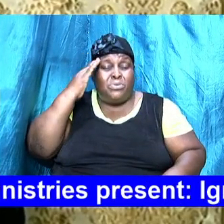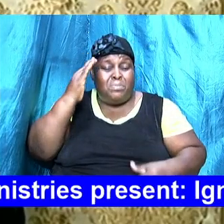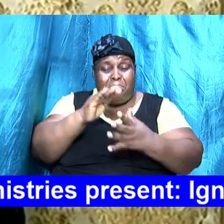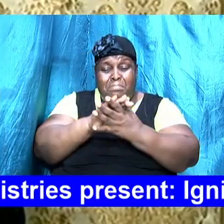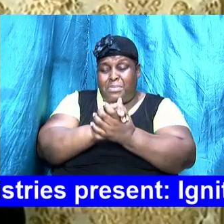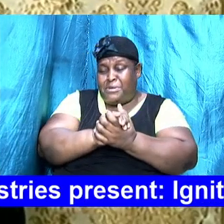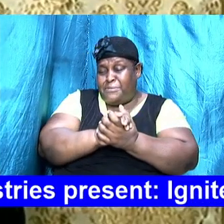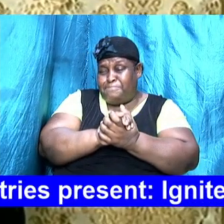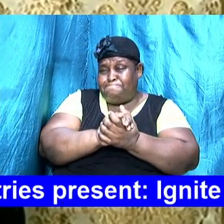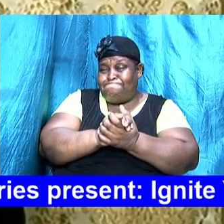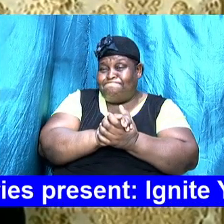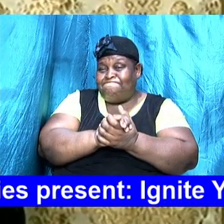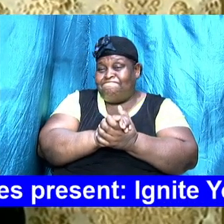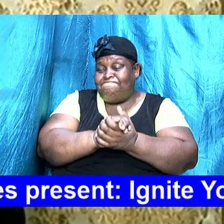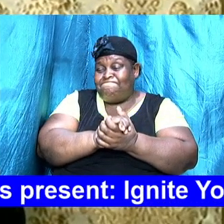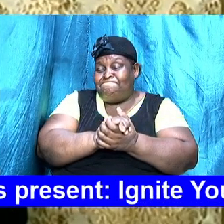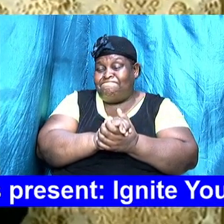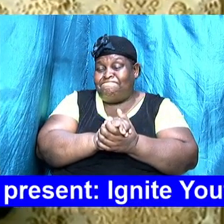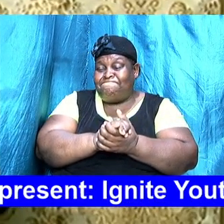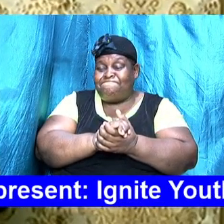marriage